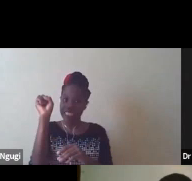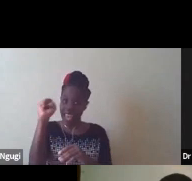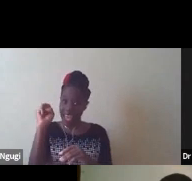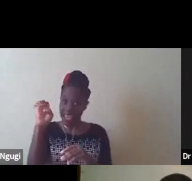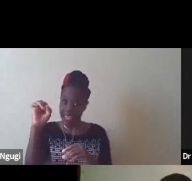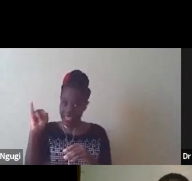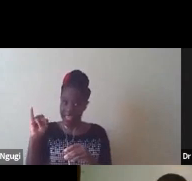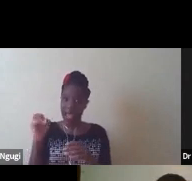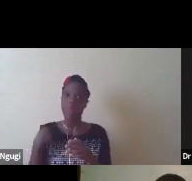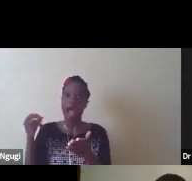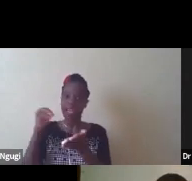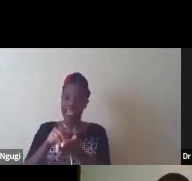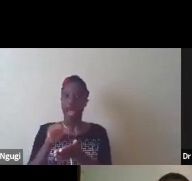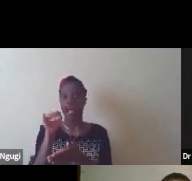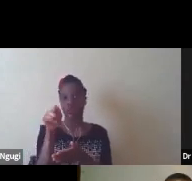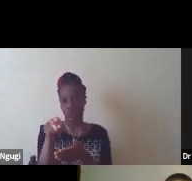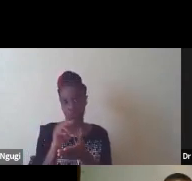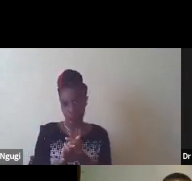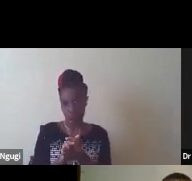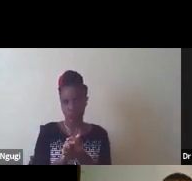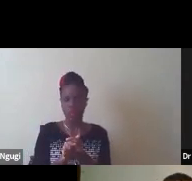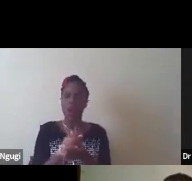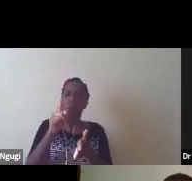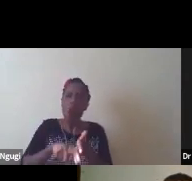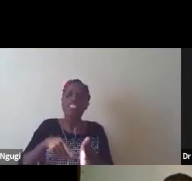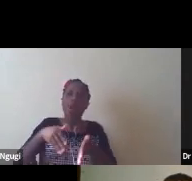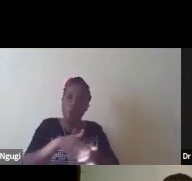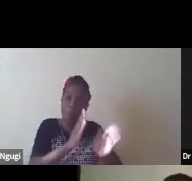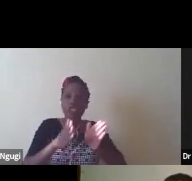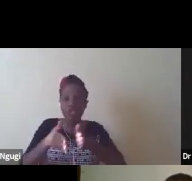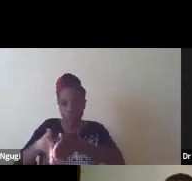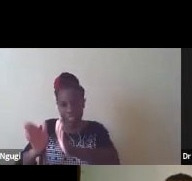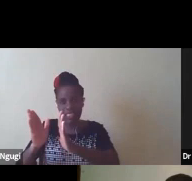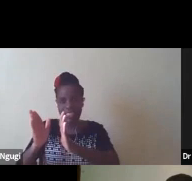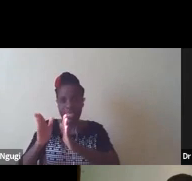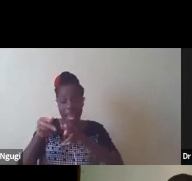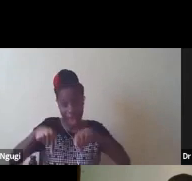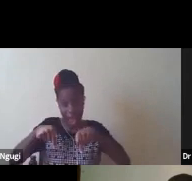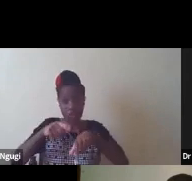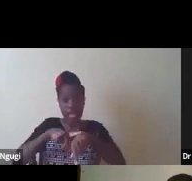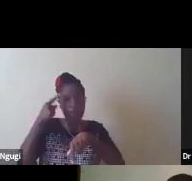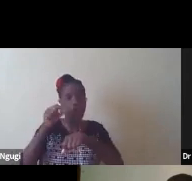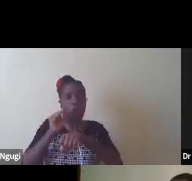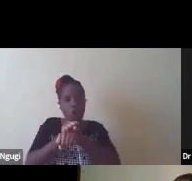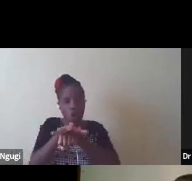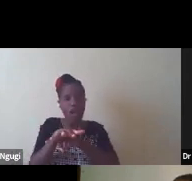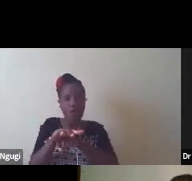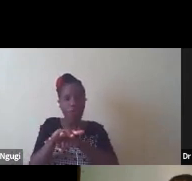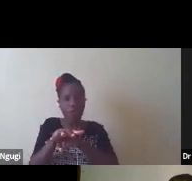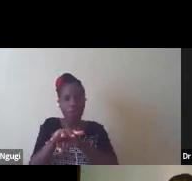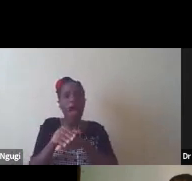the opportunities, especially now as we're going through this pandemic, the COVID-19 pandemic, to establish